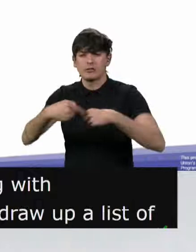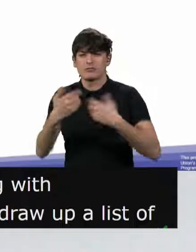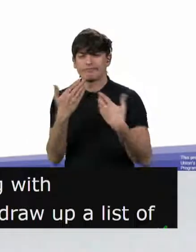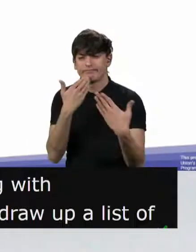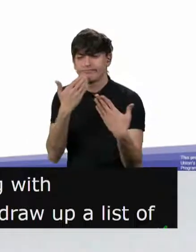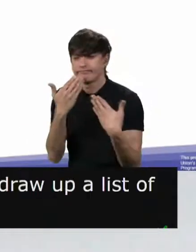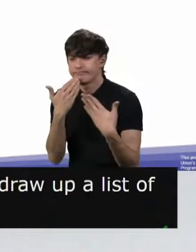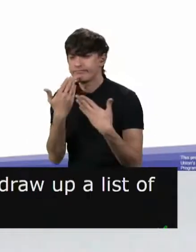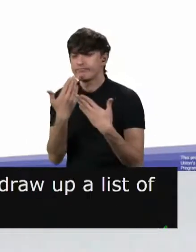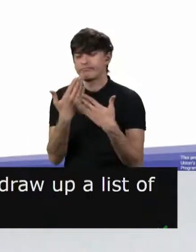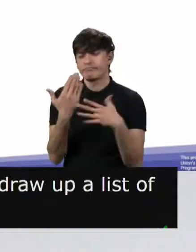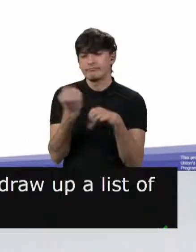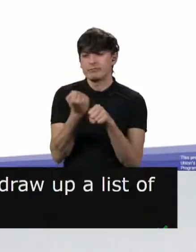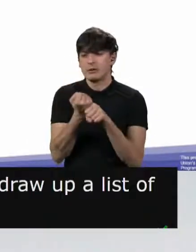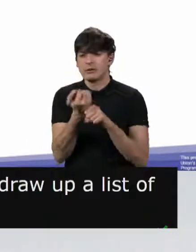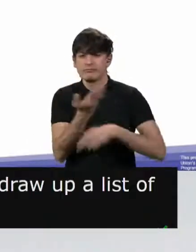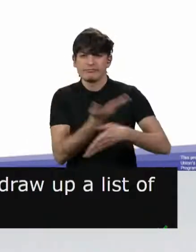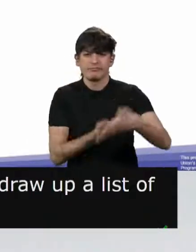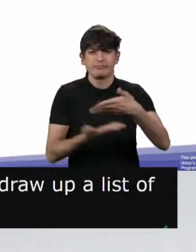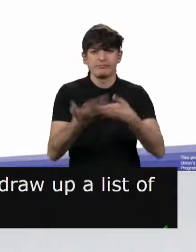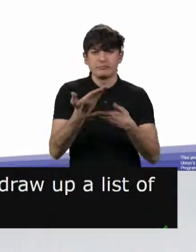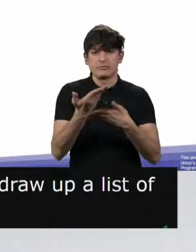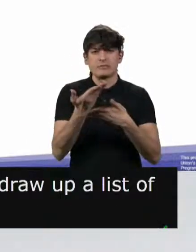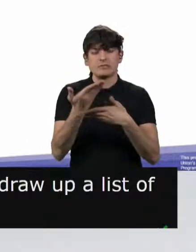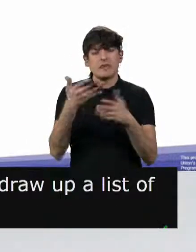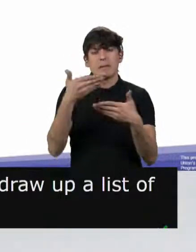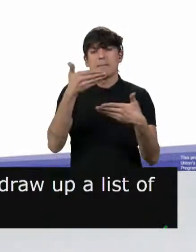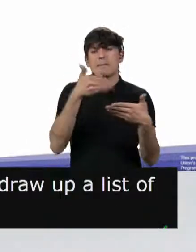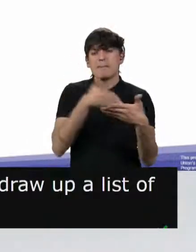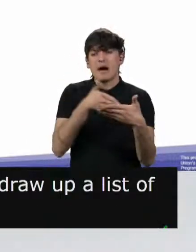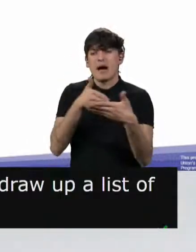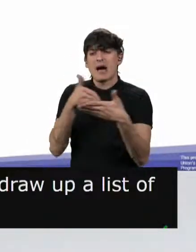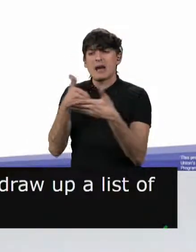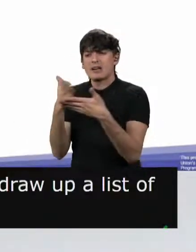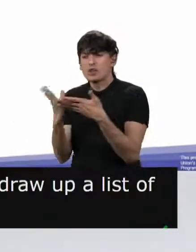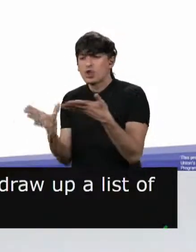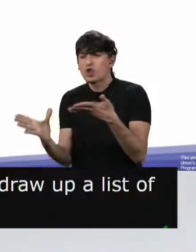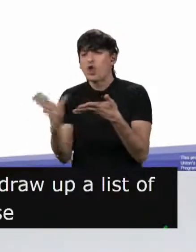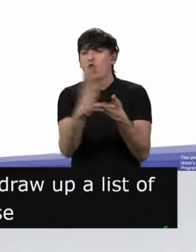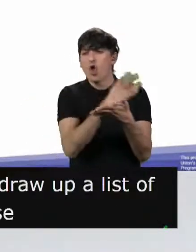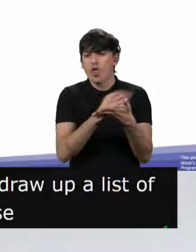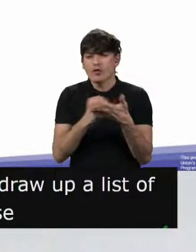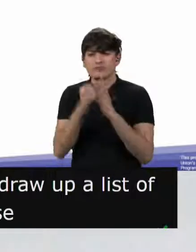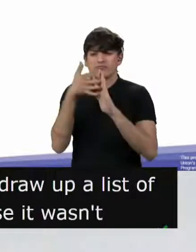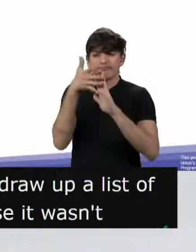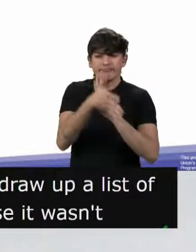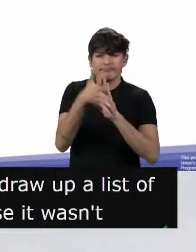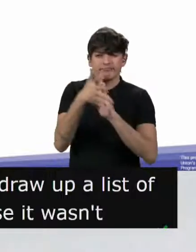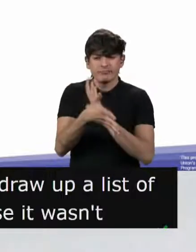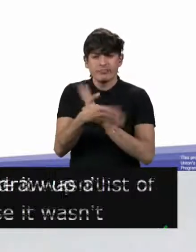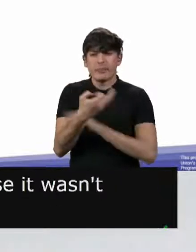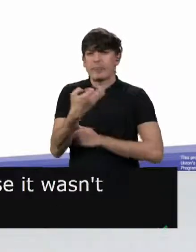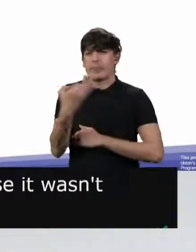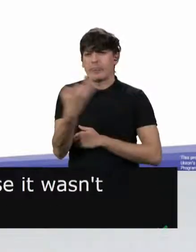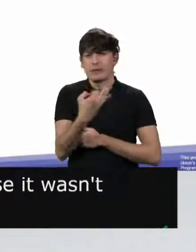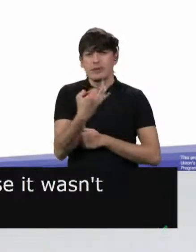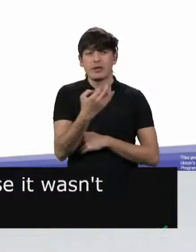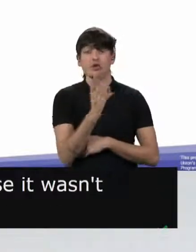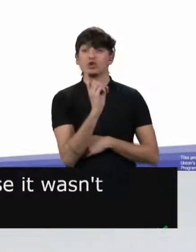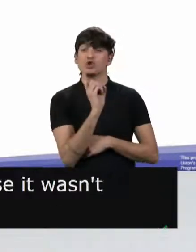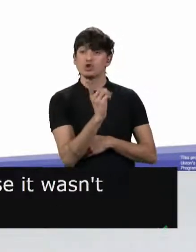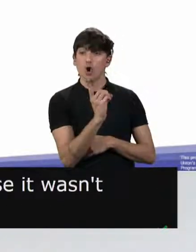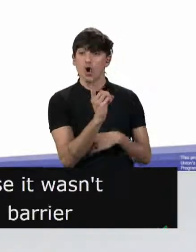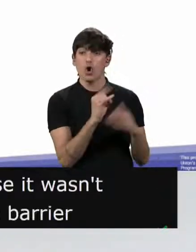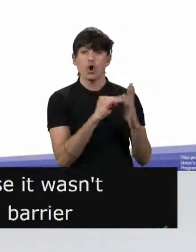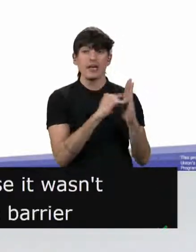to implementation. Because it wasn't simply the engineering or design that was the barrier, there were other